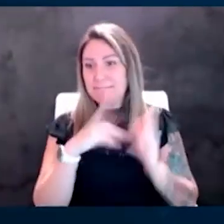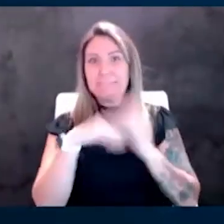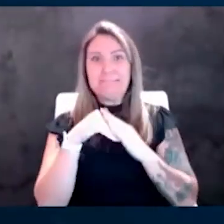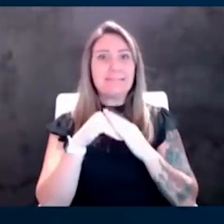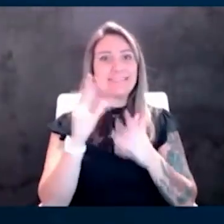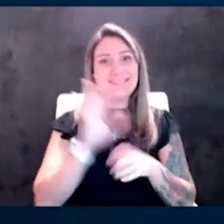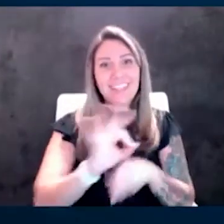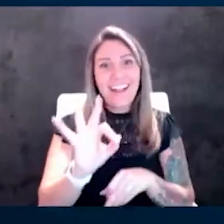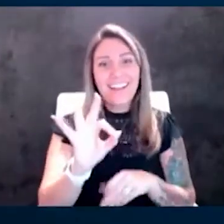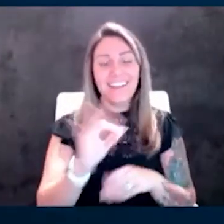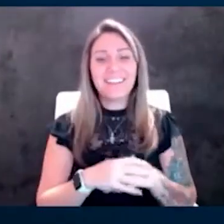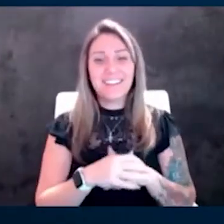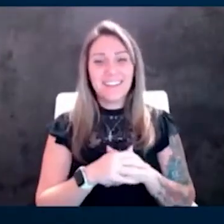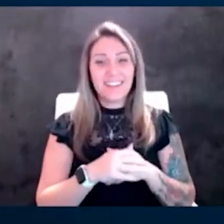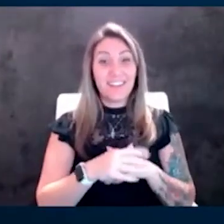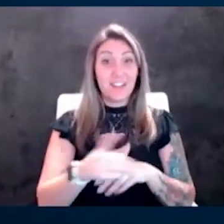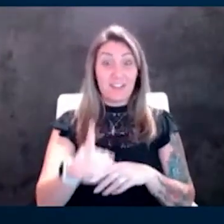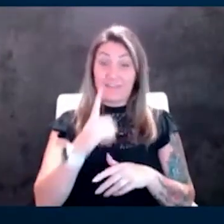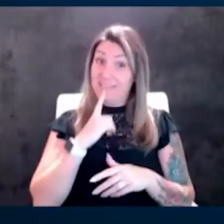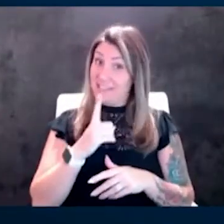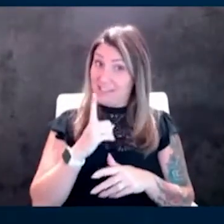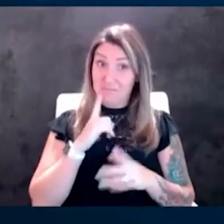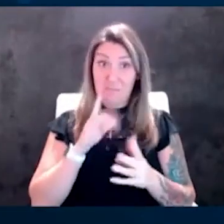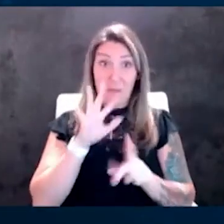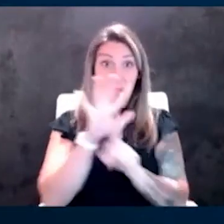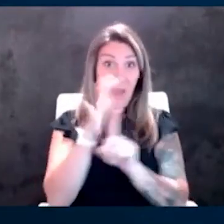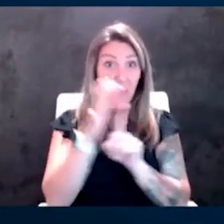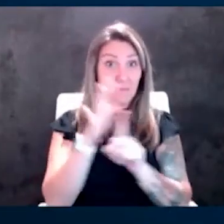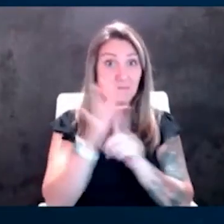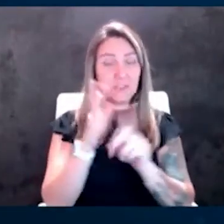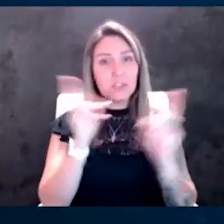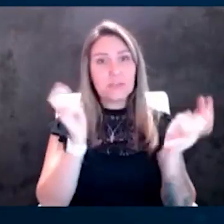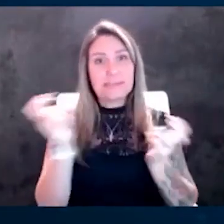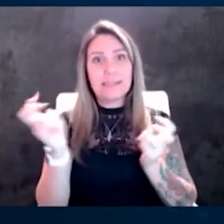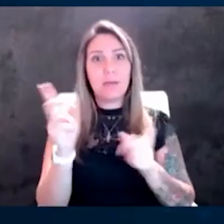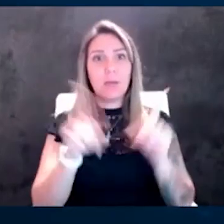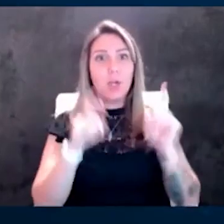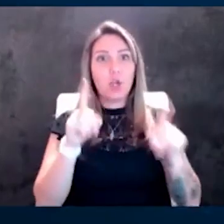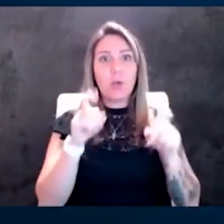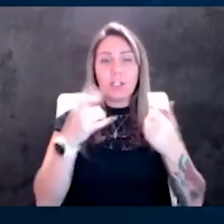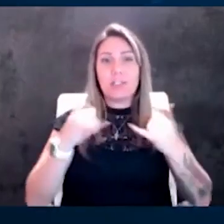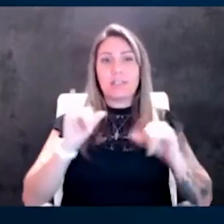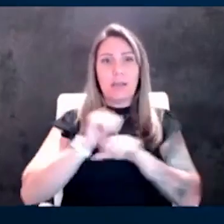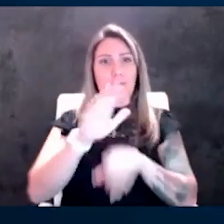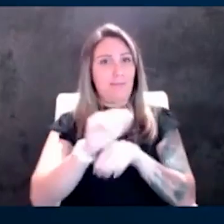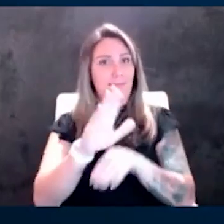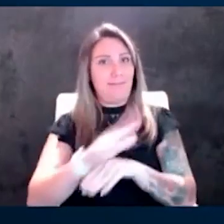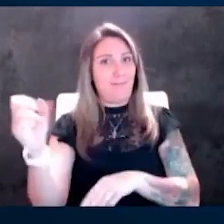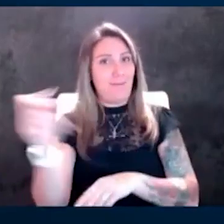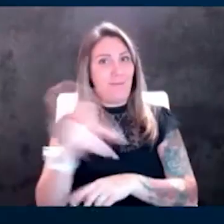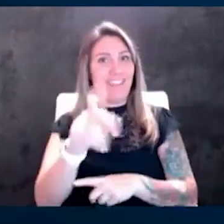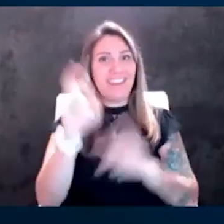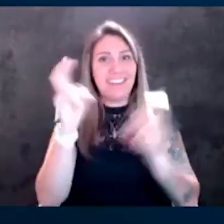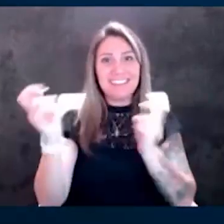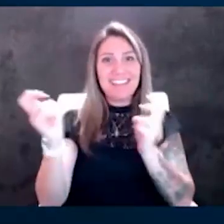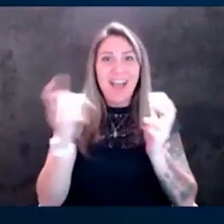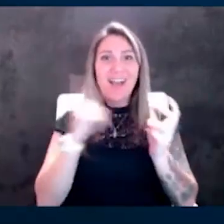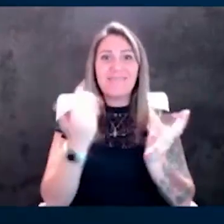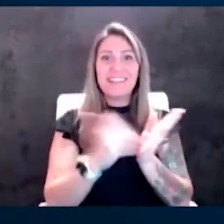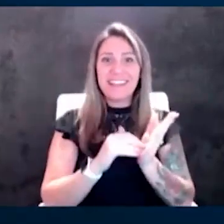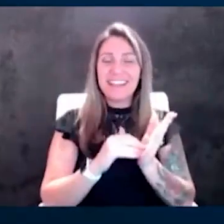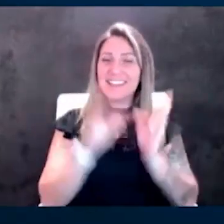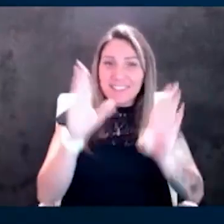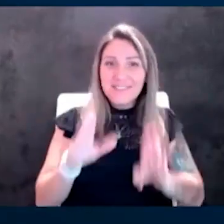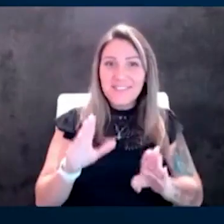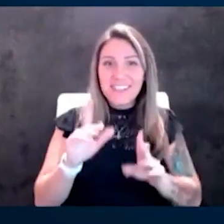You really hit a hot topic. The questions are still flying in. well, we'll come back to this topic again soon, guys, because this is a big great team.